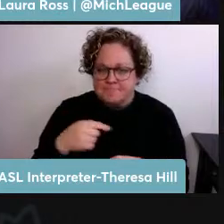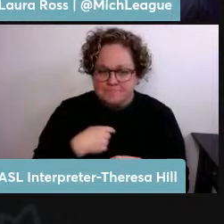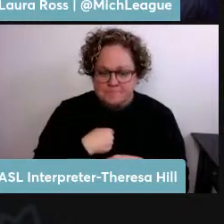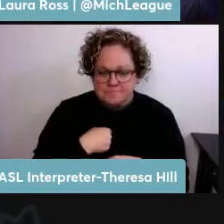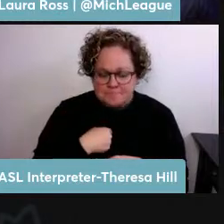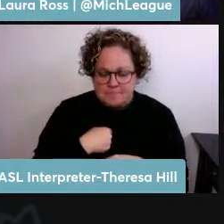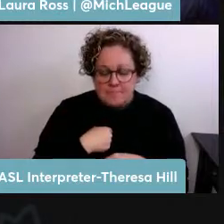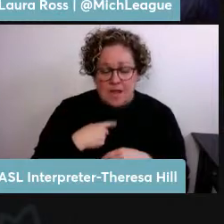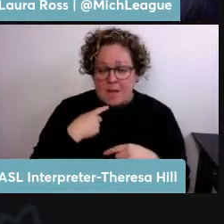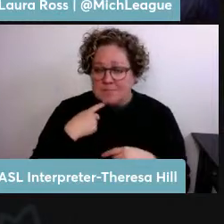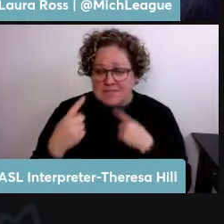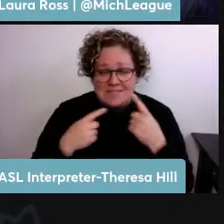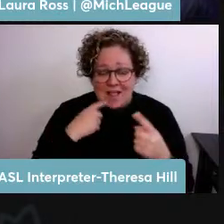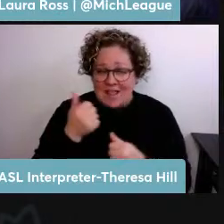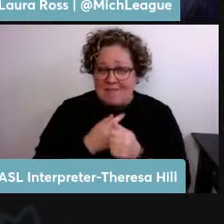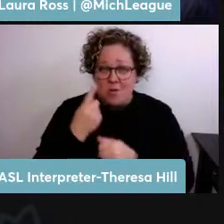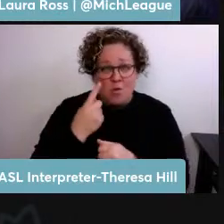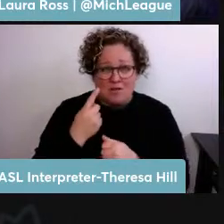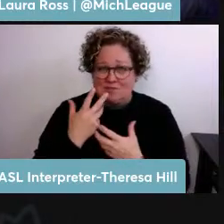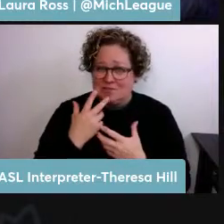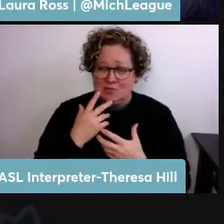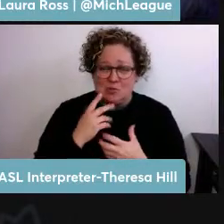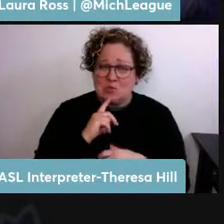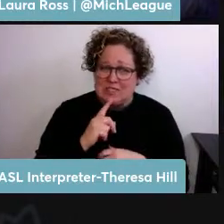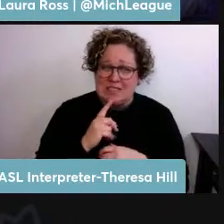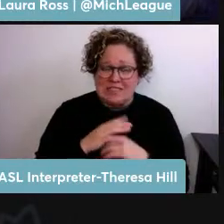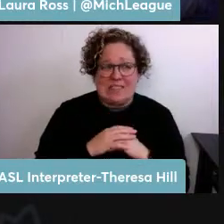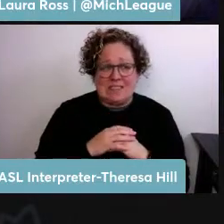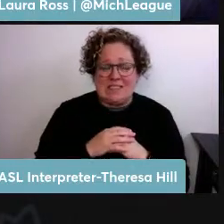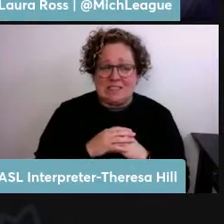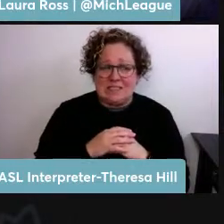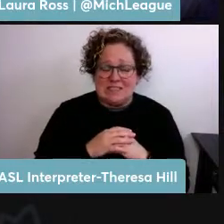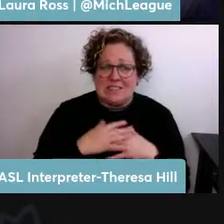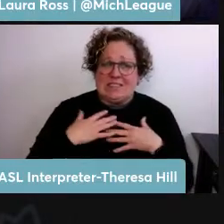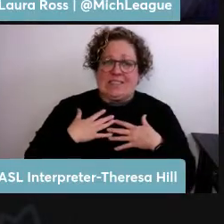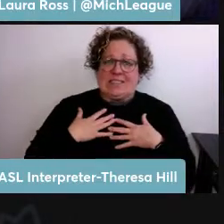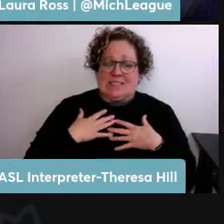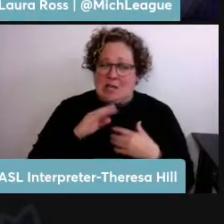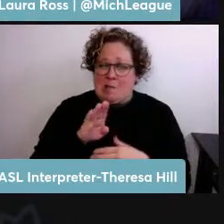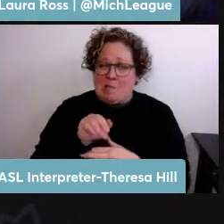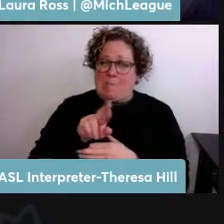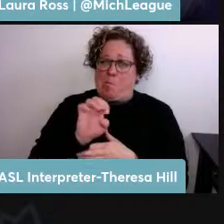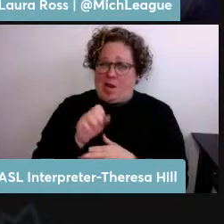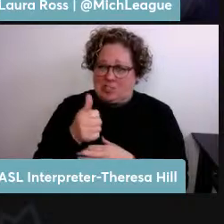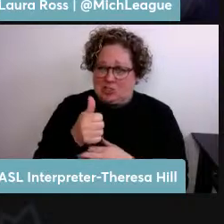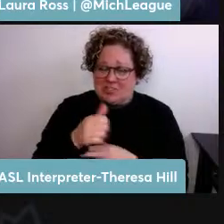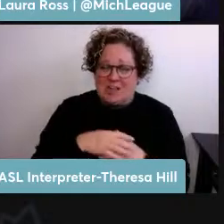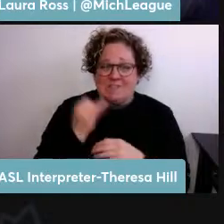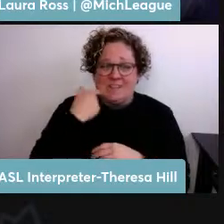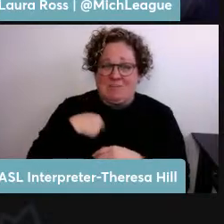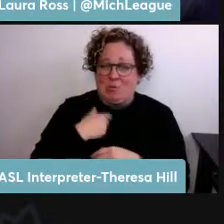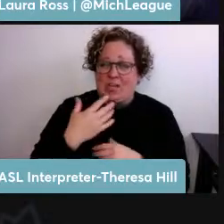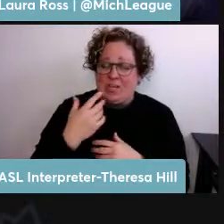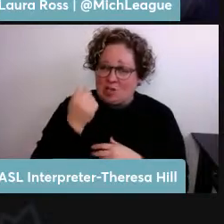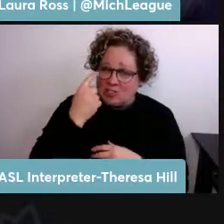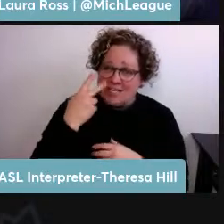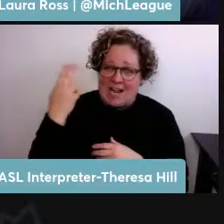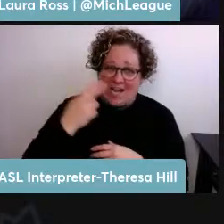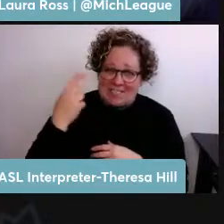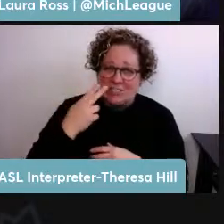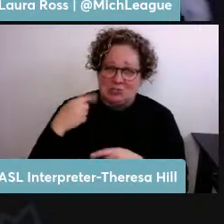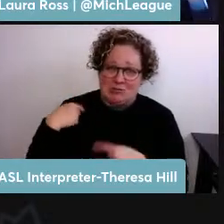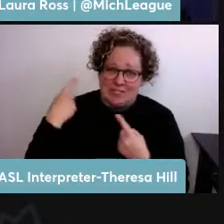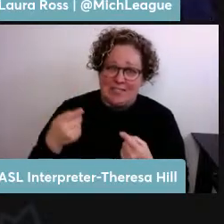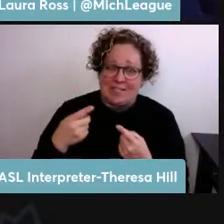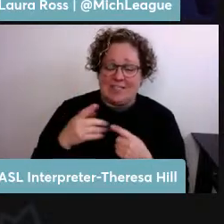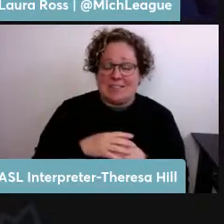I am telling everybody to brace themselves. You know, if we are students of history and understand data and trends,